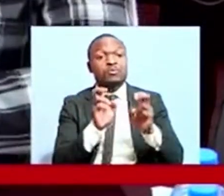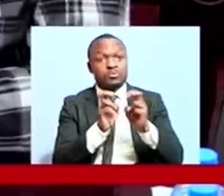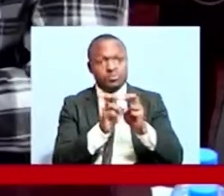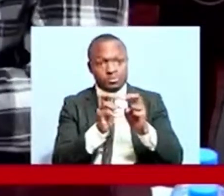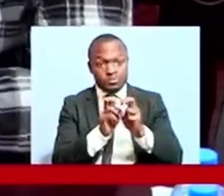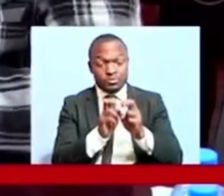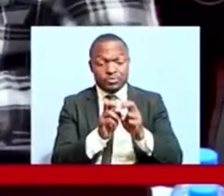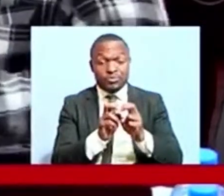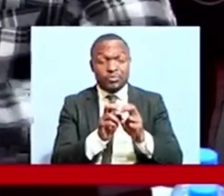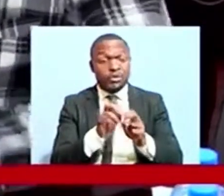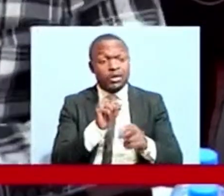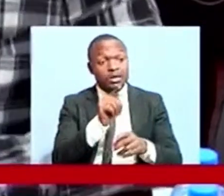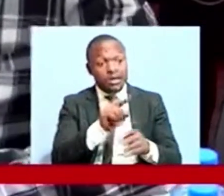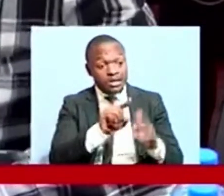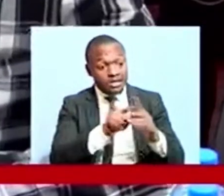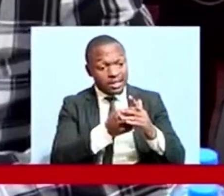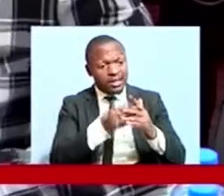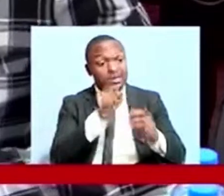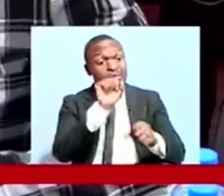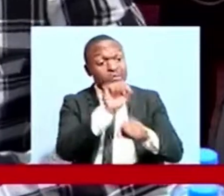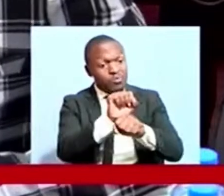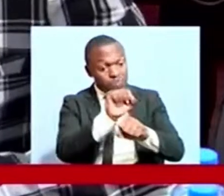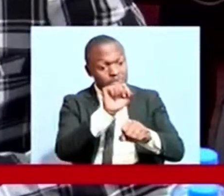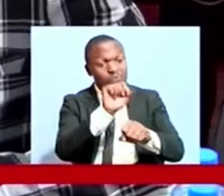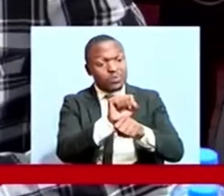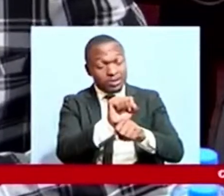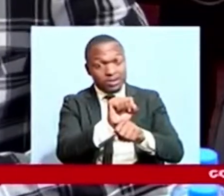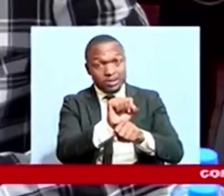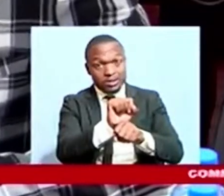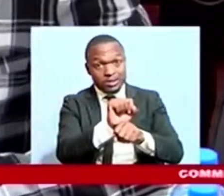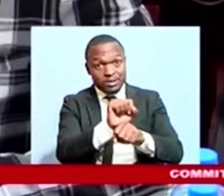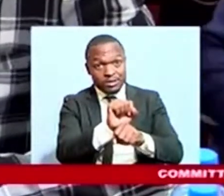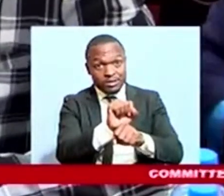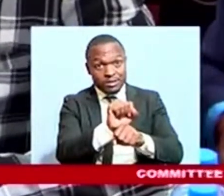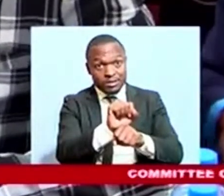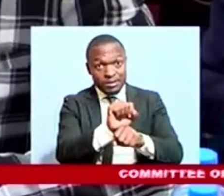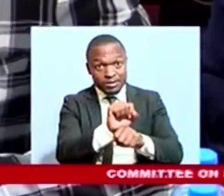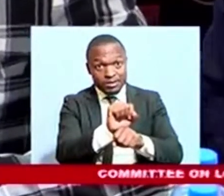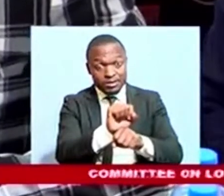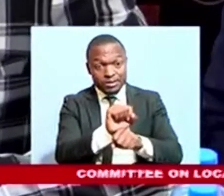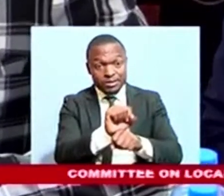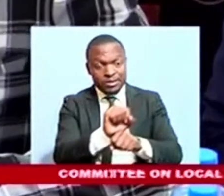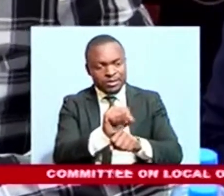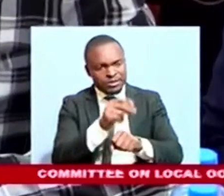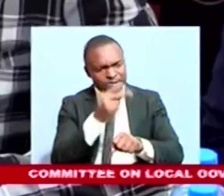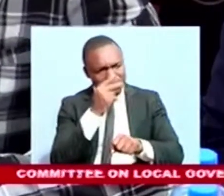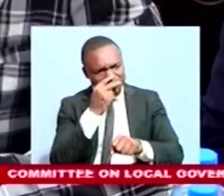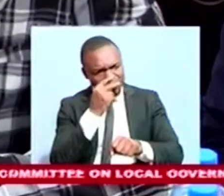as he started executing the project, we discovered that the sand